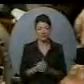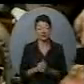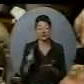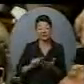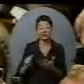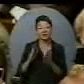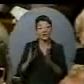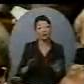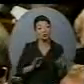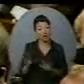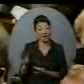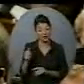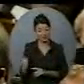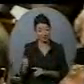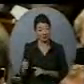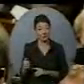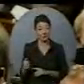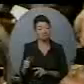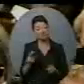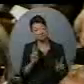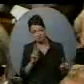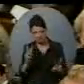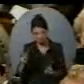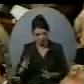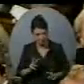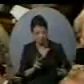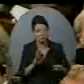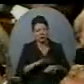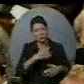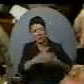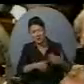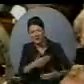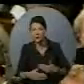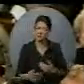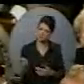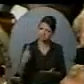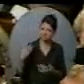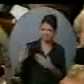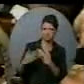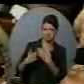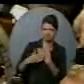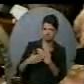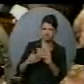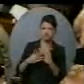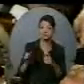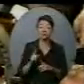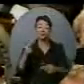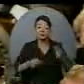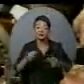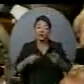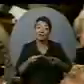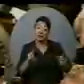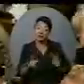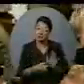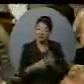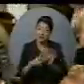observations about the process with which the estimates are presented to this House and how grants and contribution programs could be administered. We fully accept that good counsel